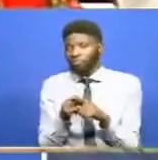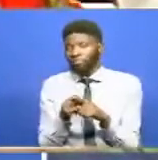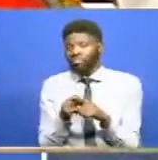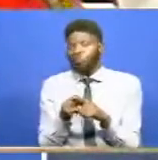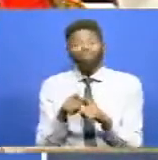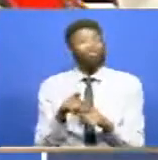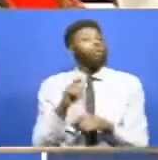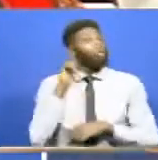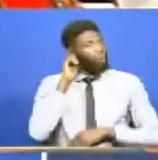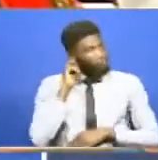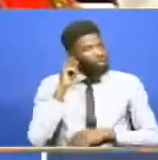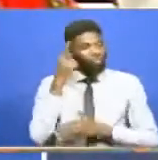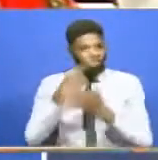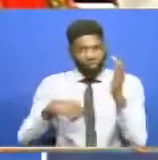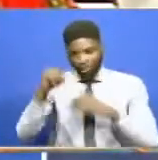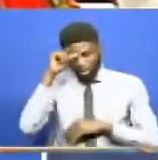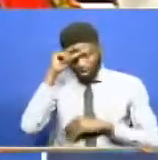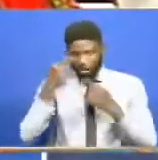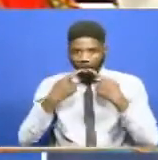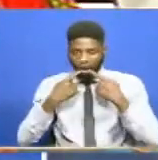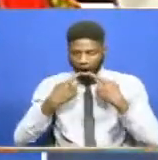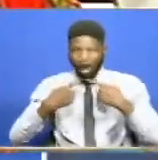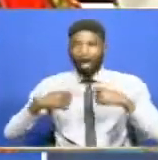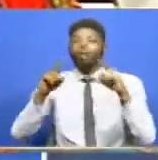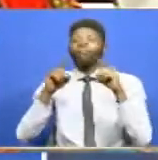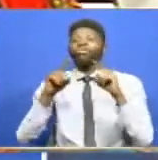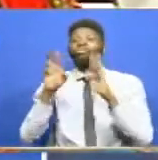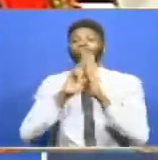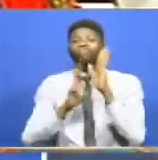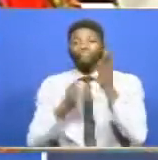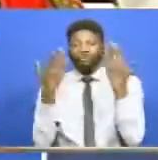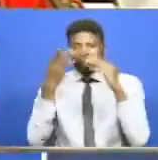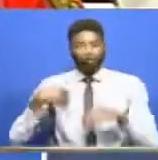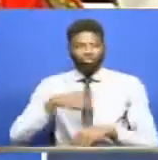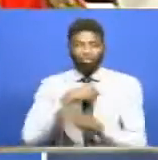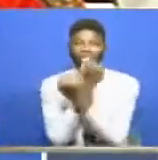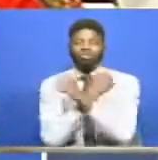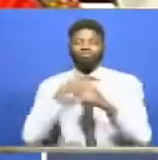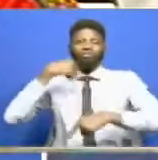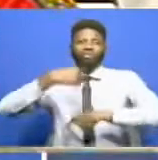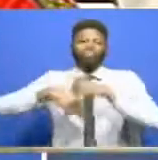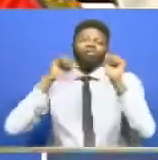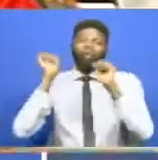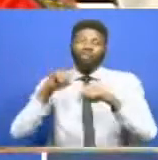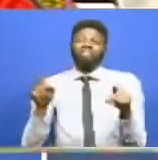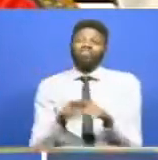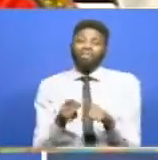And with that, we will indeed keep ourselves safe. Mm-hmm. And